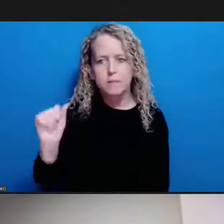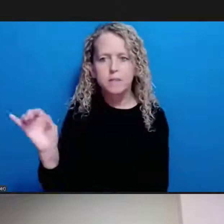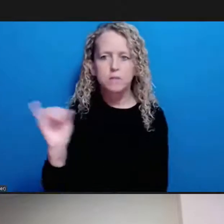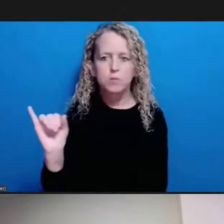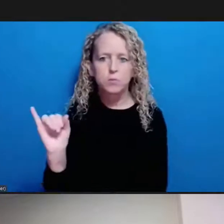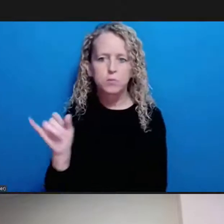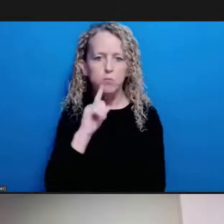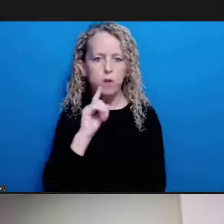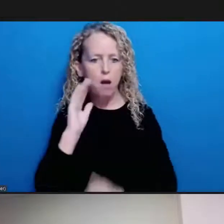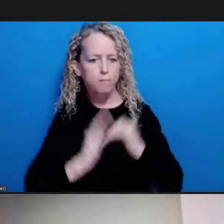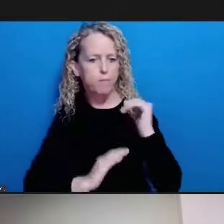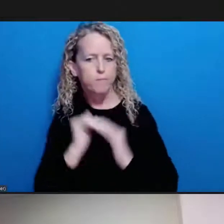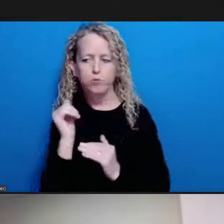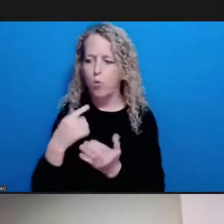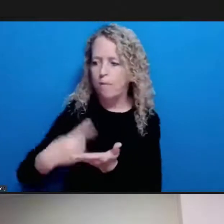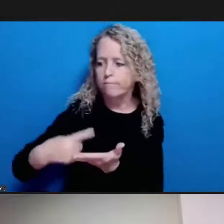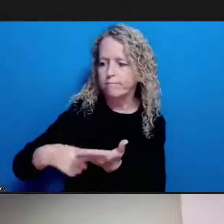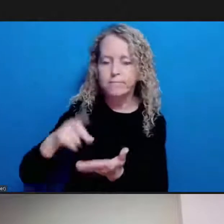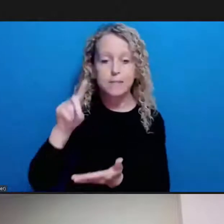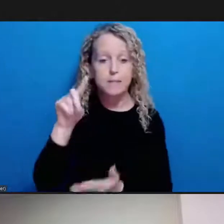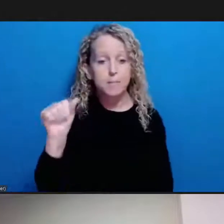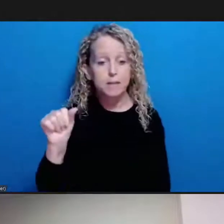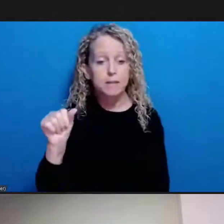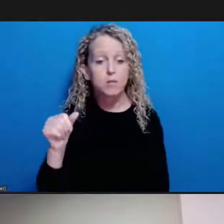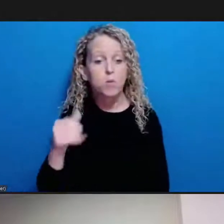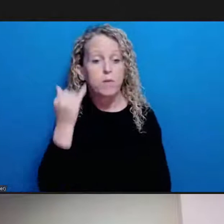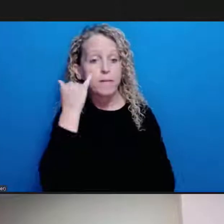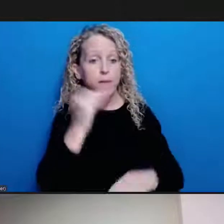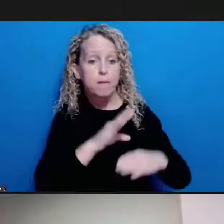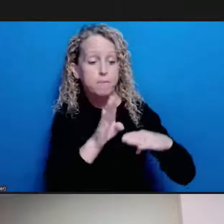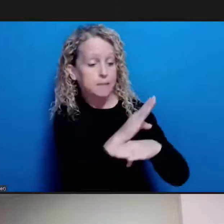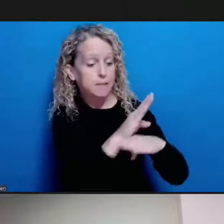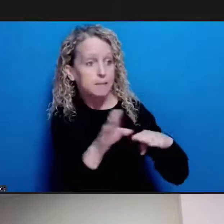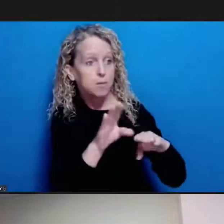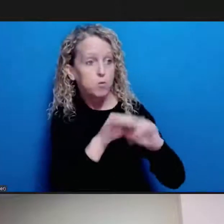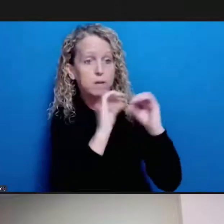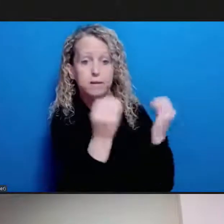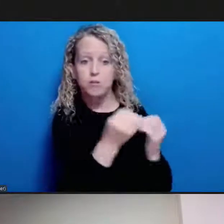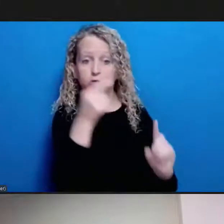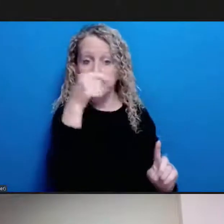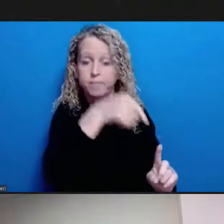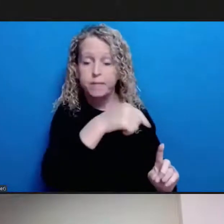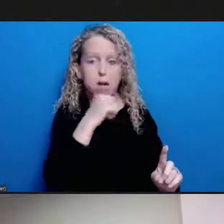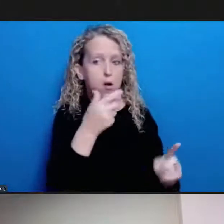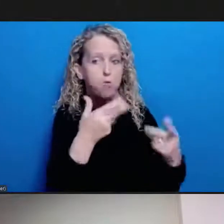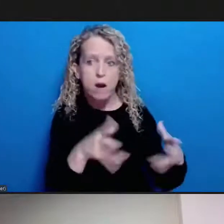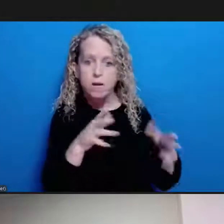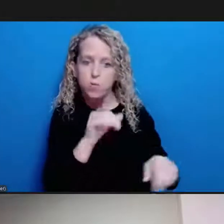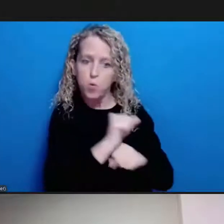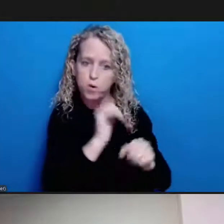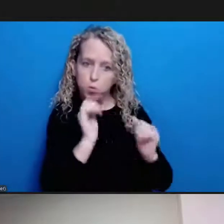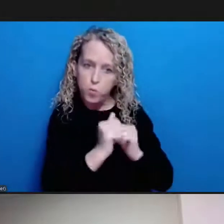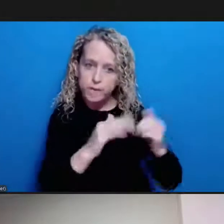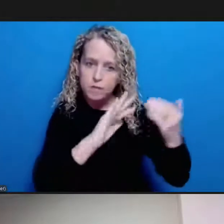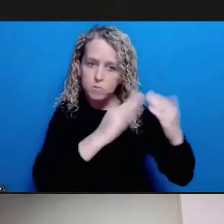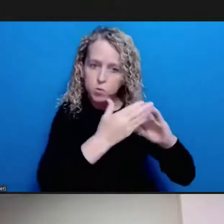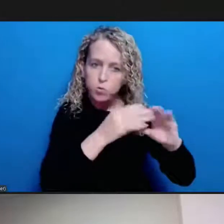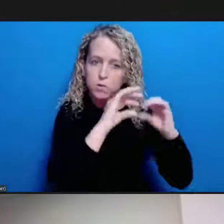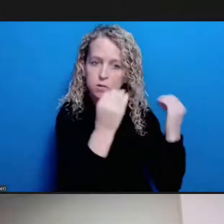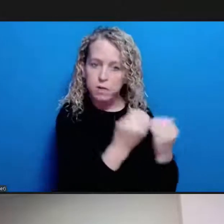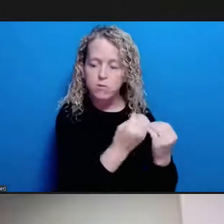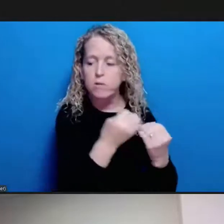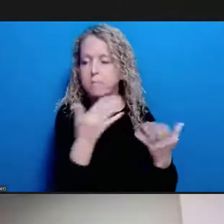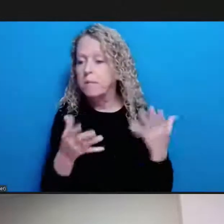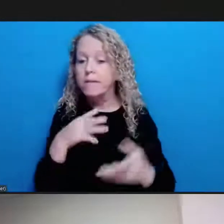space. So if businesses and organizations aren't already working with community organizations, whether that's through